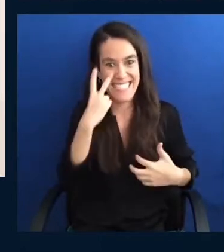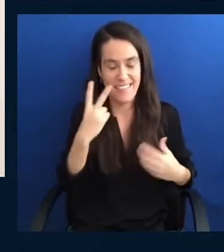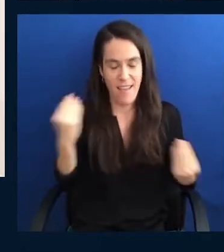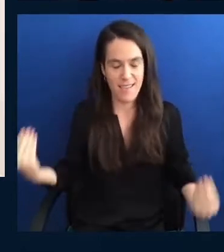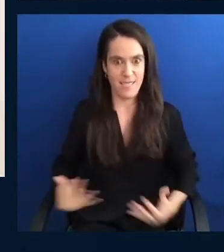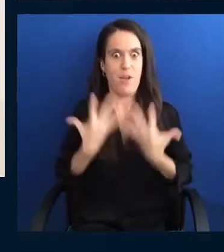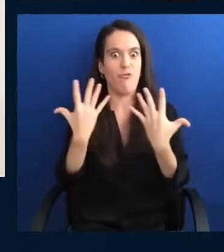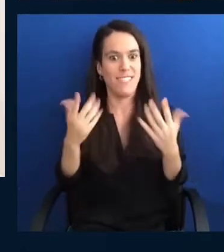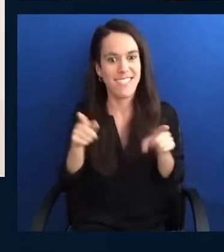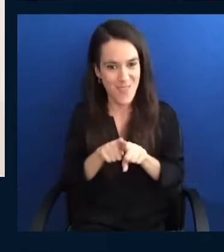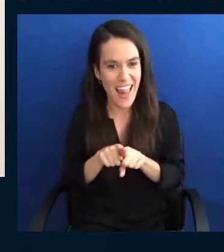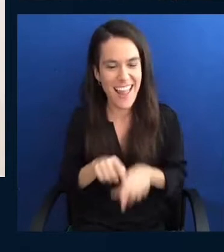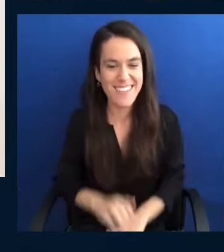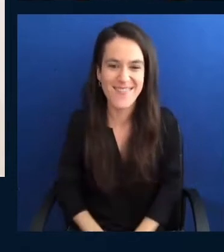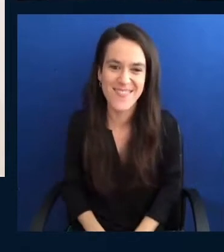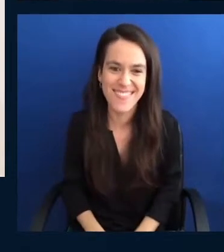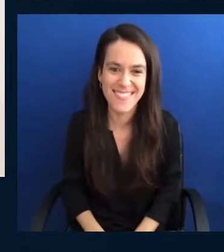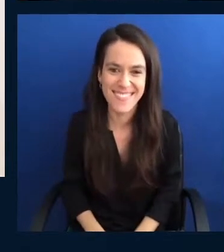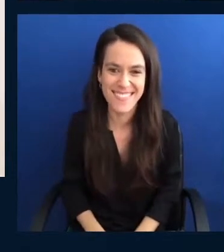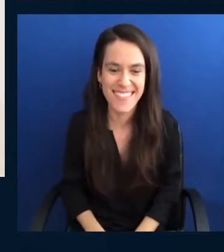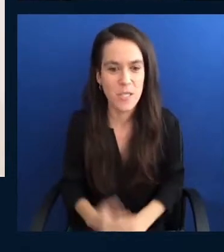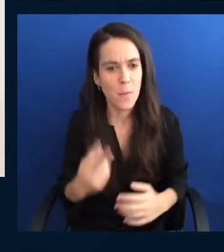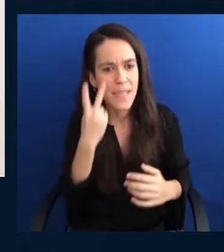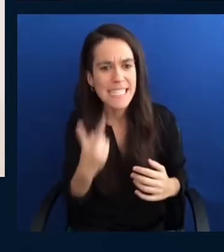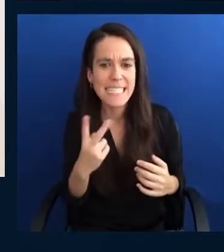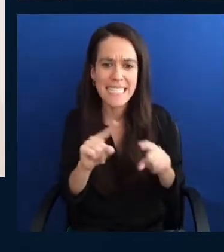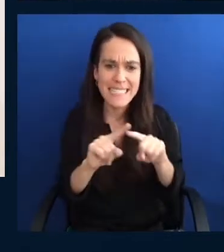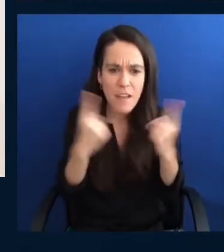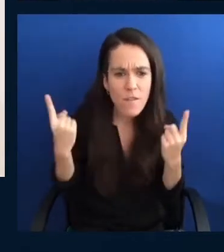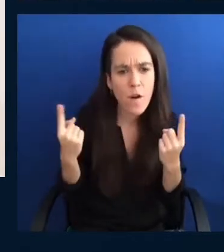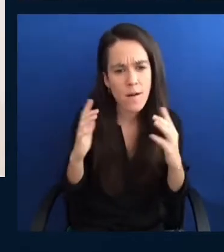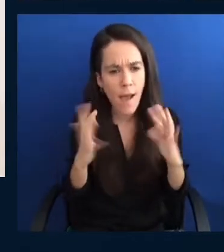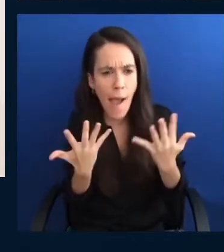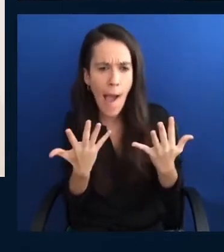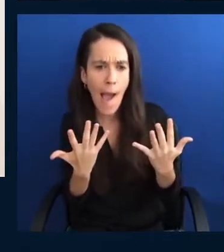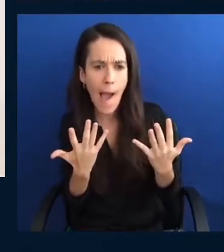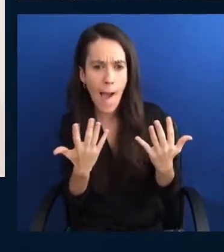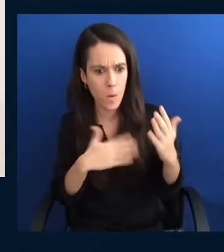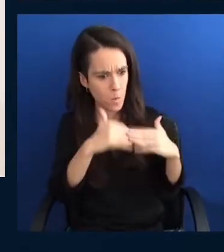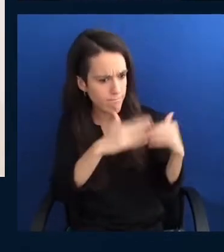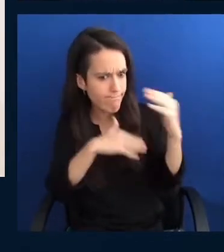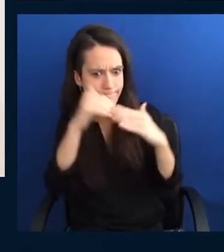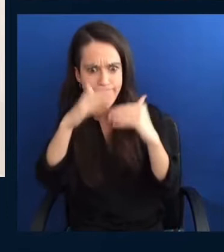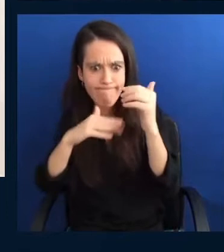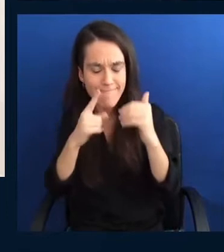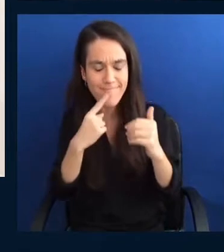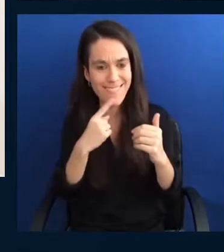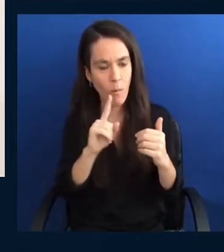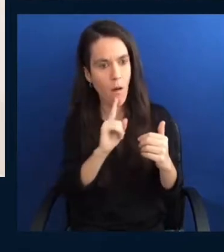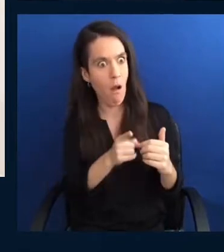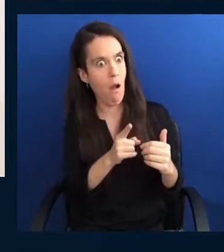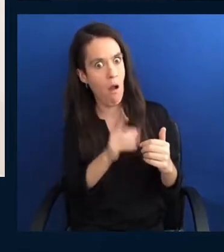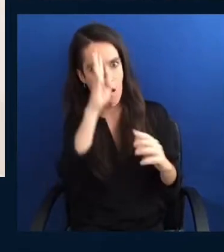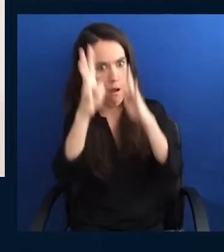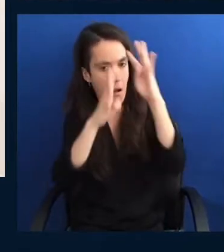me to see the difference and the complexity of stuff being built in a friendly way. With a great